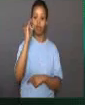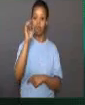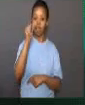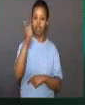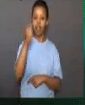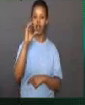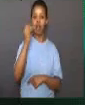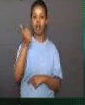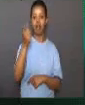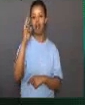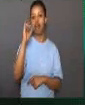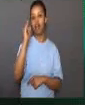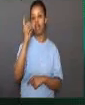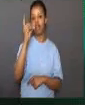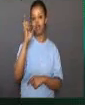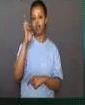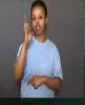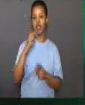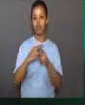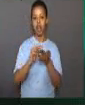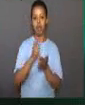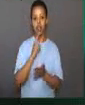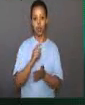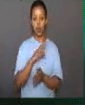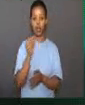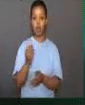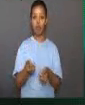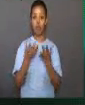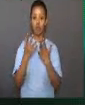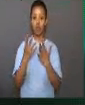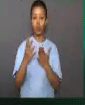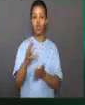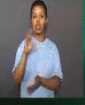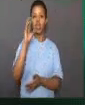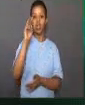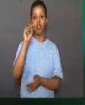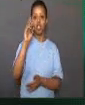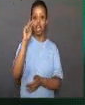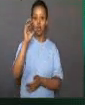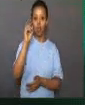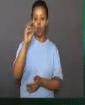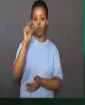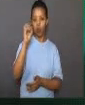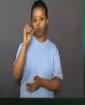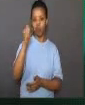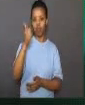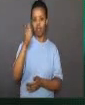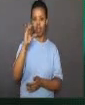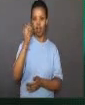disaccharide. If several monosaccharides combine, it is called